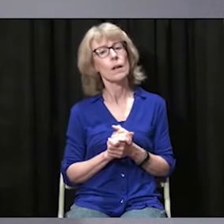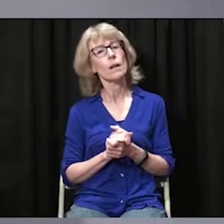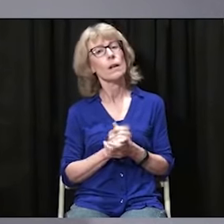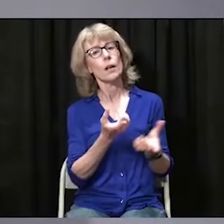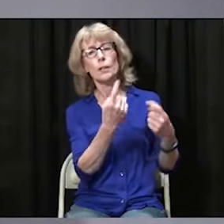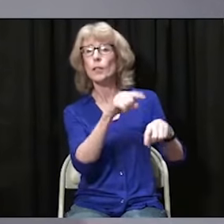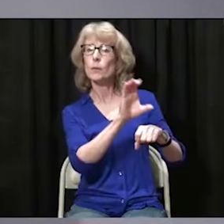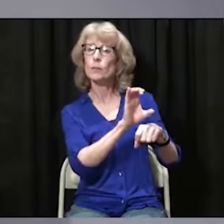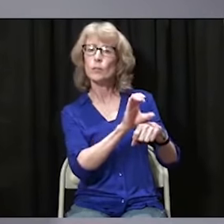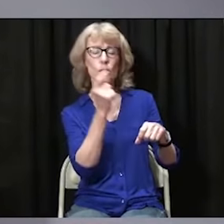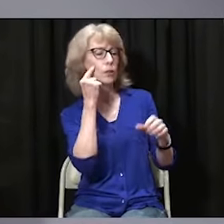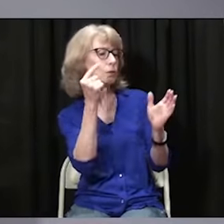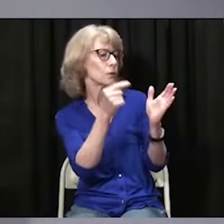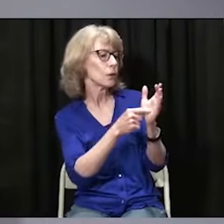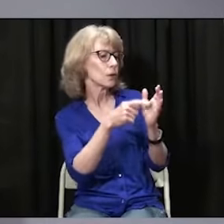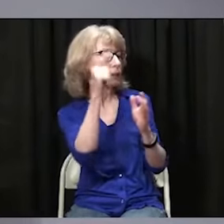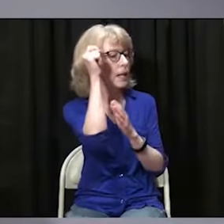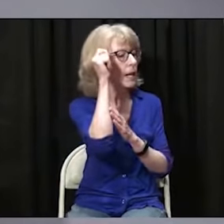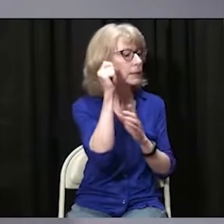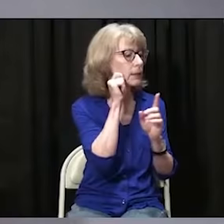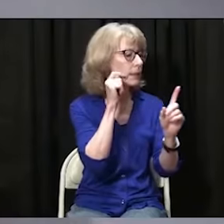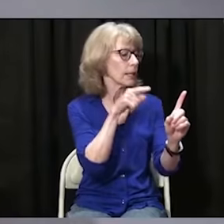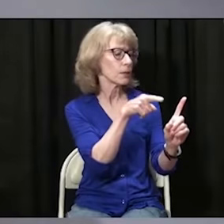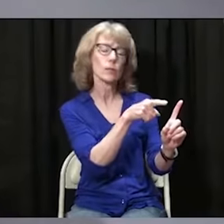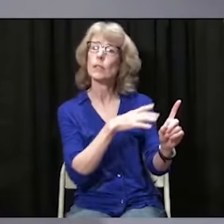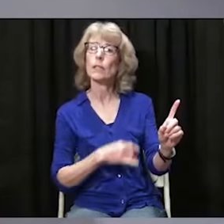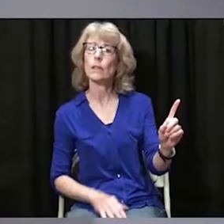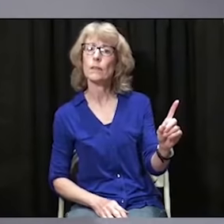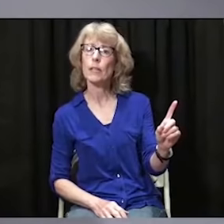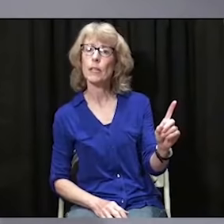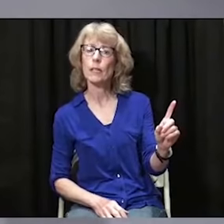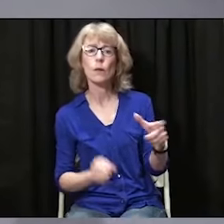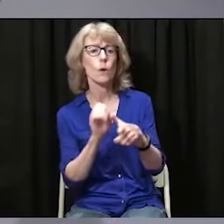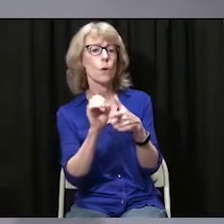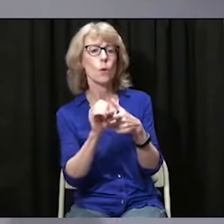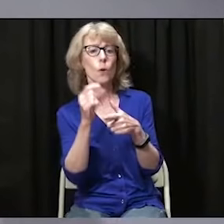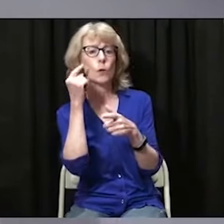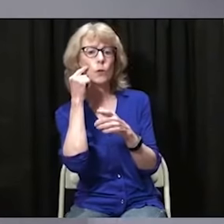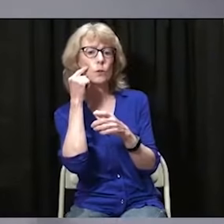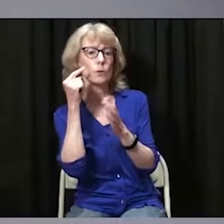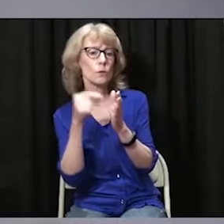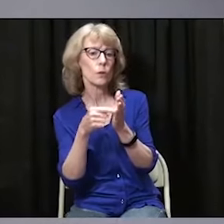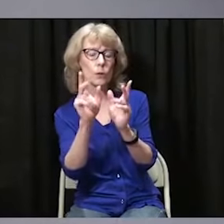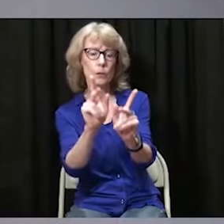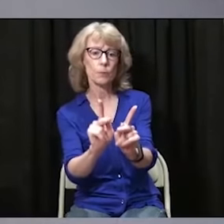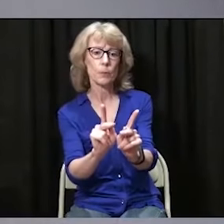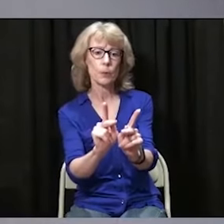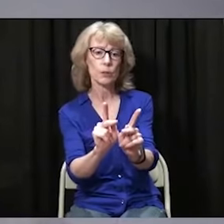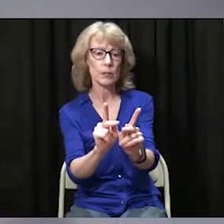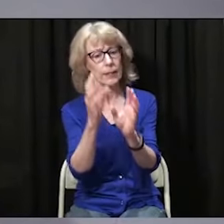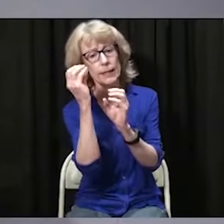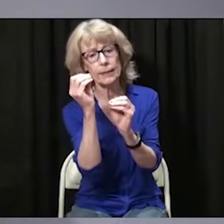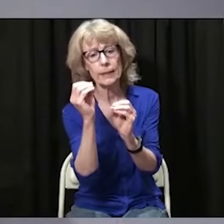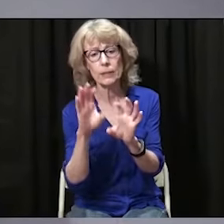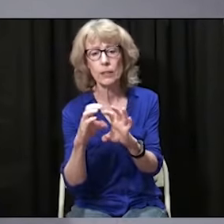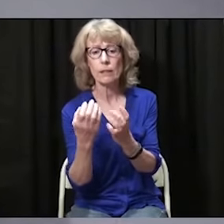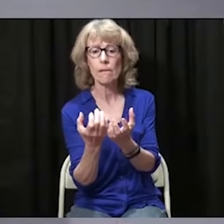seen them around, or when you see this volunteer working or teaching a kid's Bible class, like when you see the